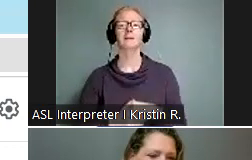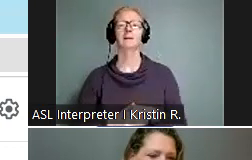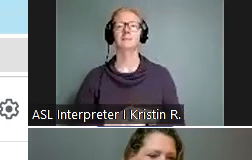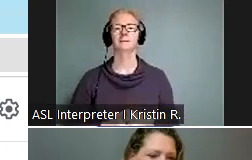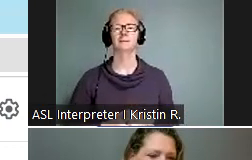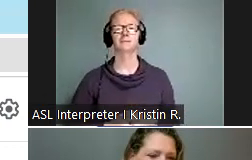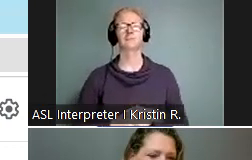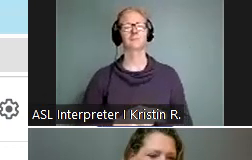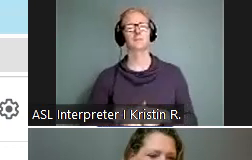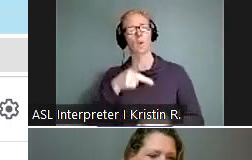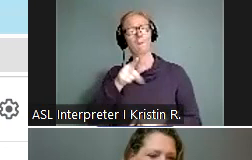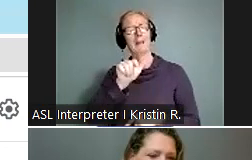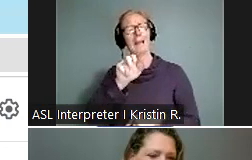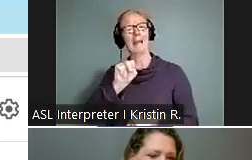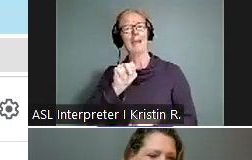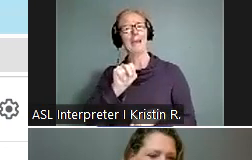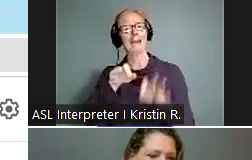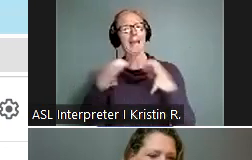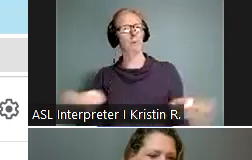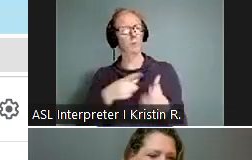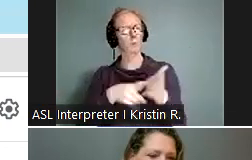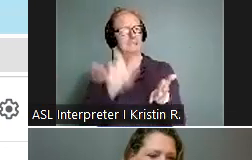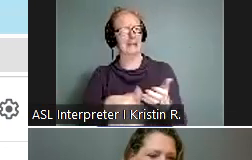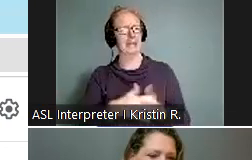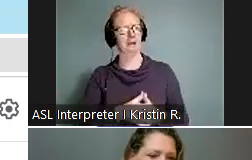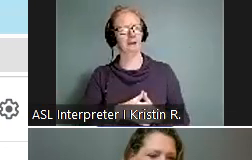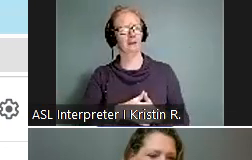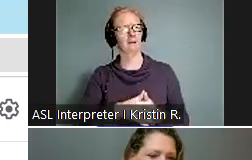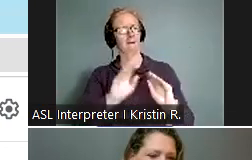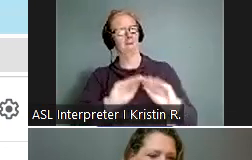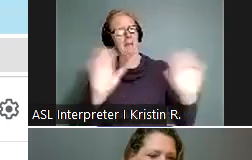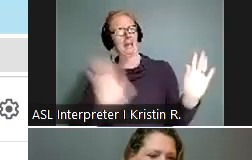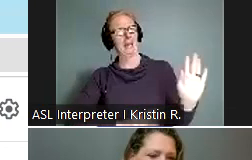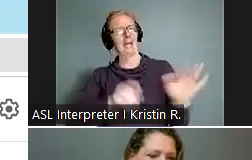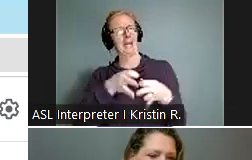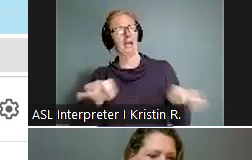plain language. They talk about what is plain language and why it's important for survivors.